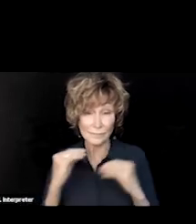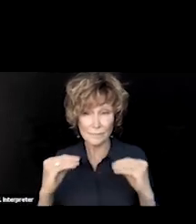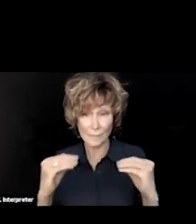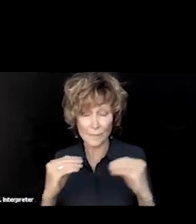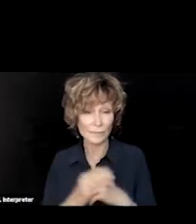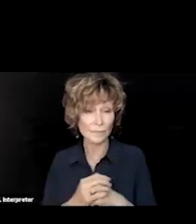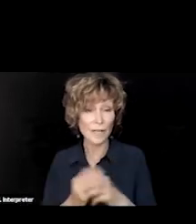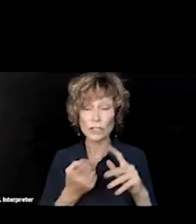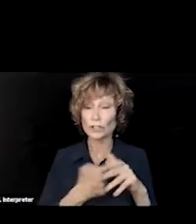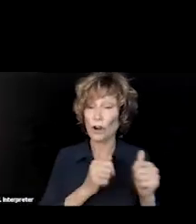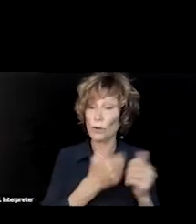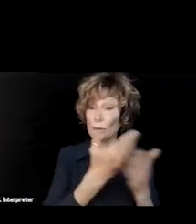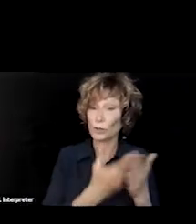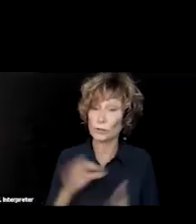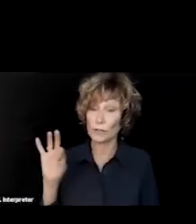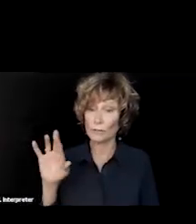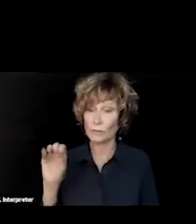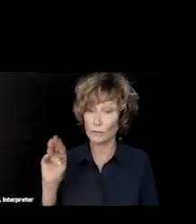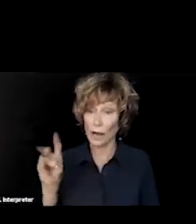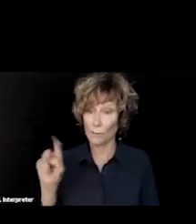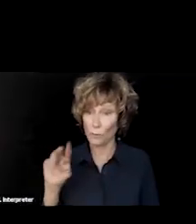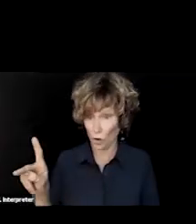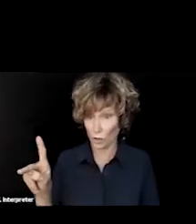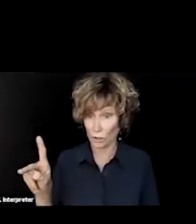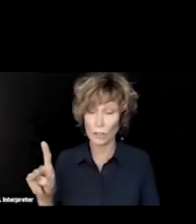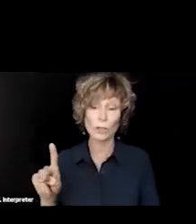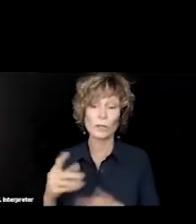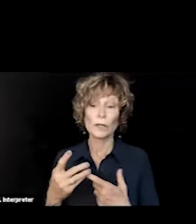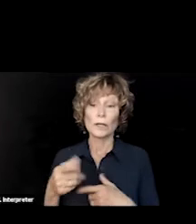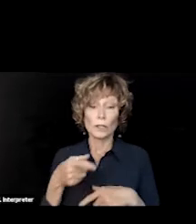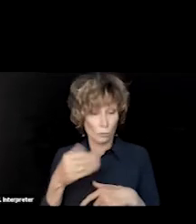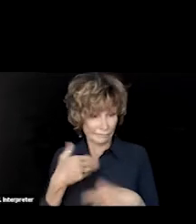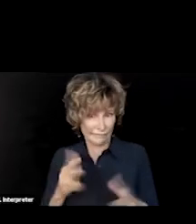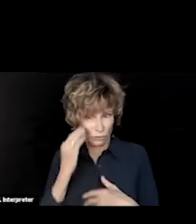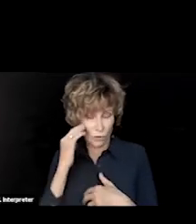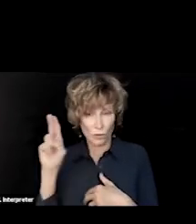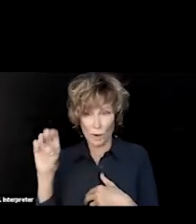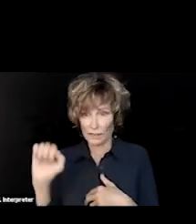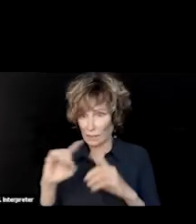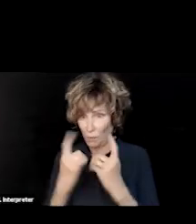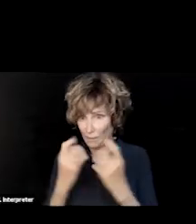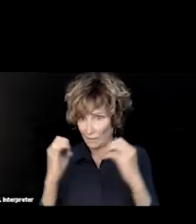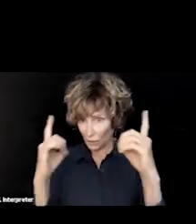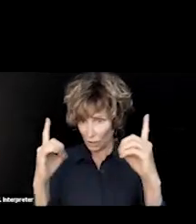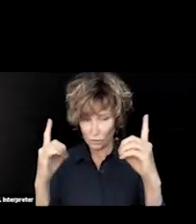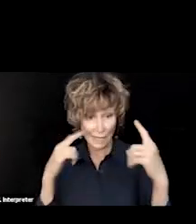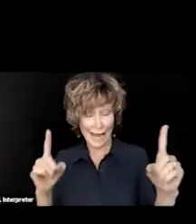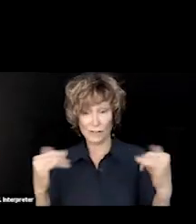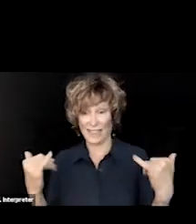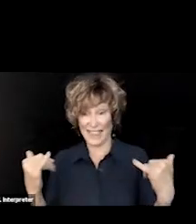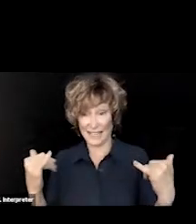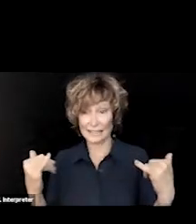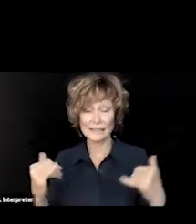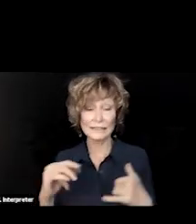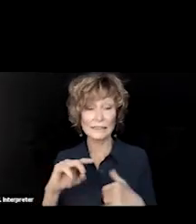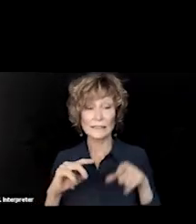Let's start with a proven framework for building partnerships with all families. You may know that the U.S. Department of Education announced this second